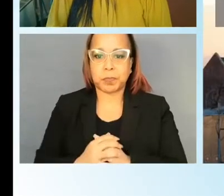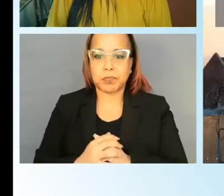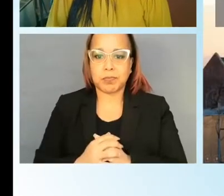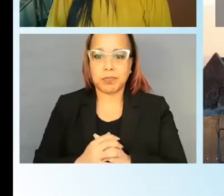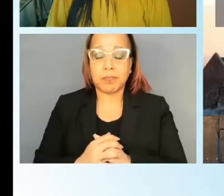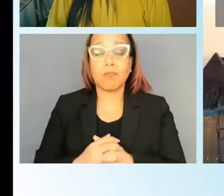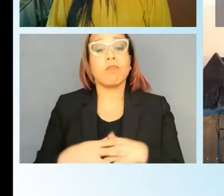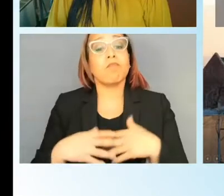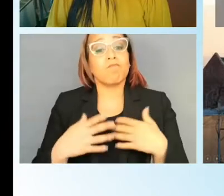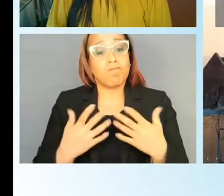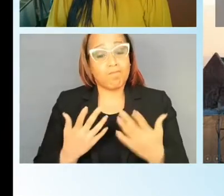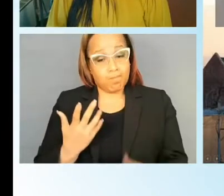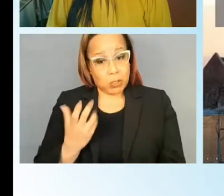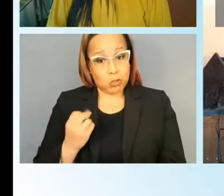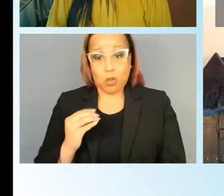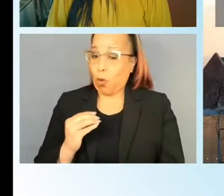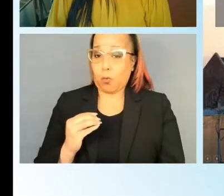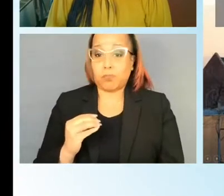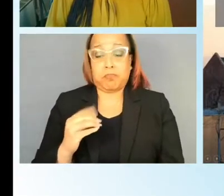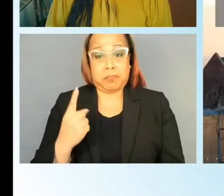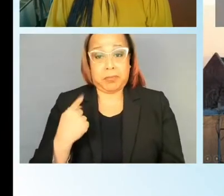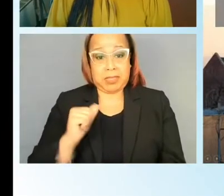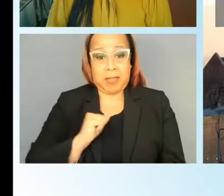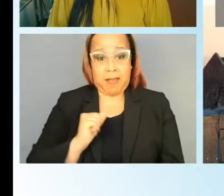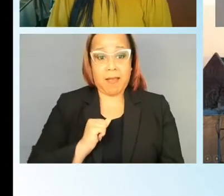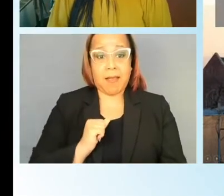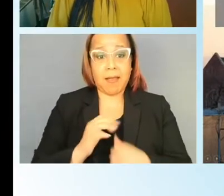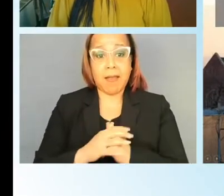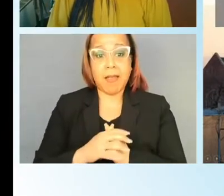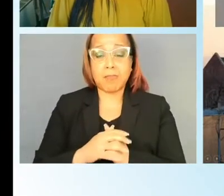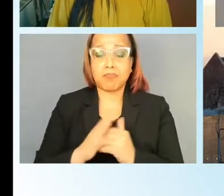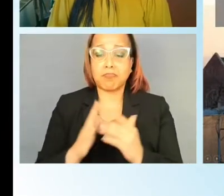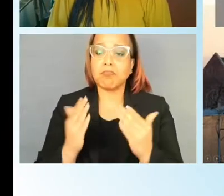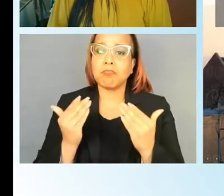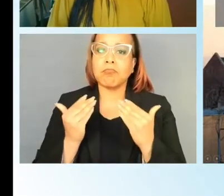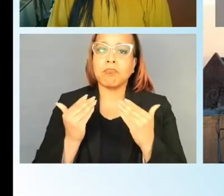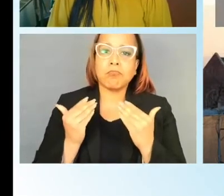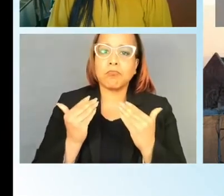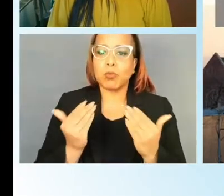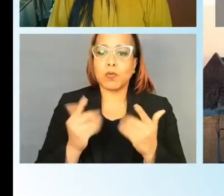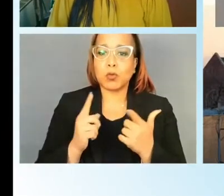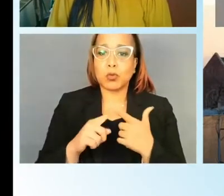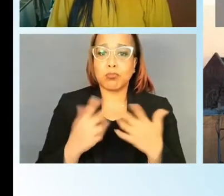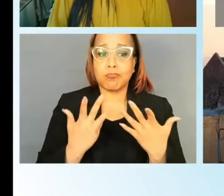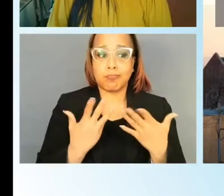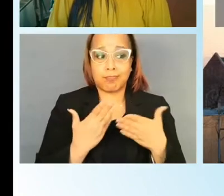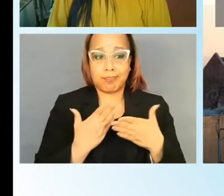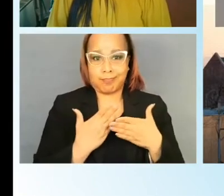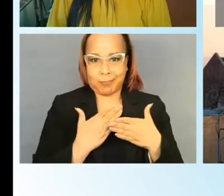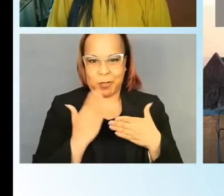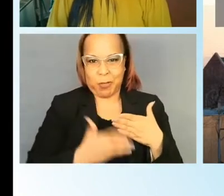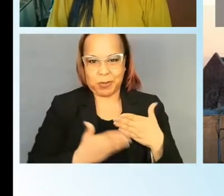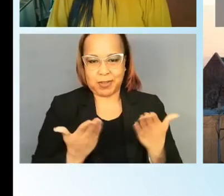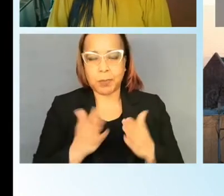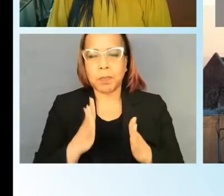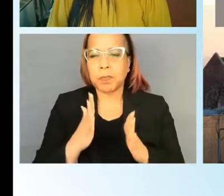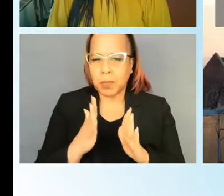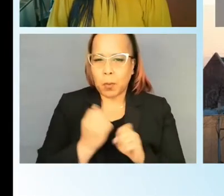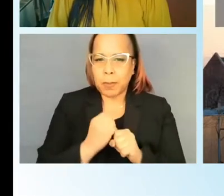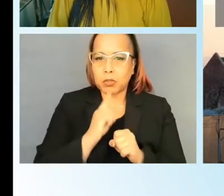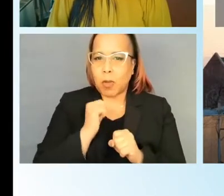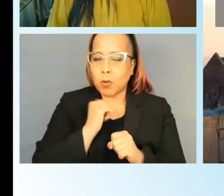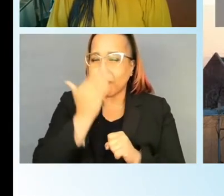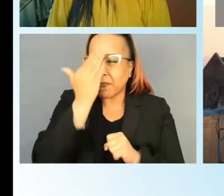And so as I move to close out here, I want to make sure I don't forget